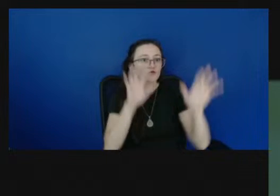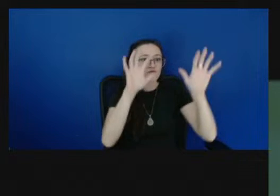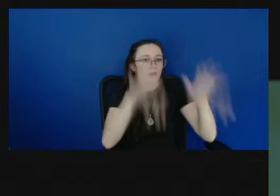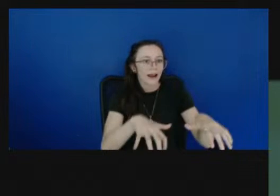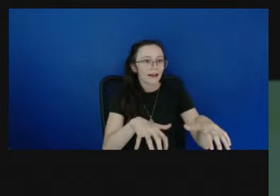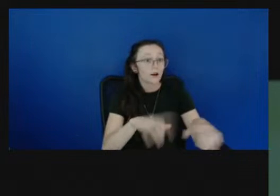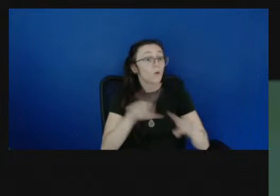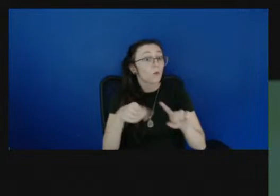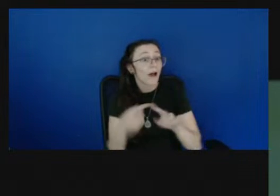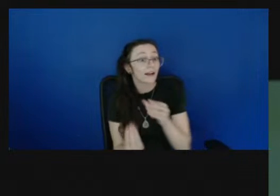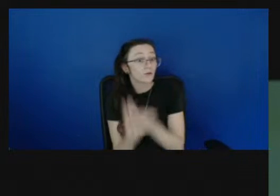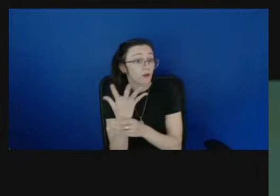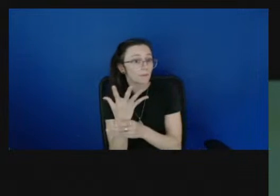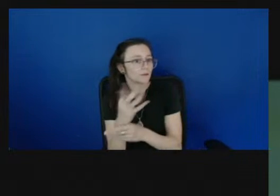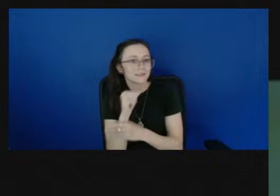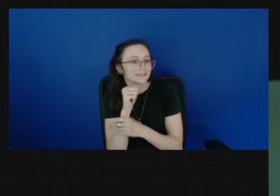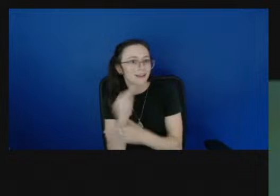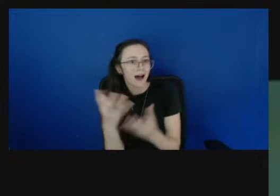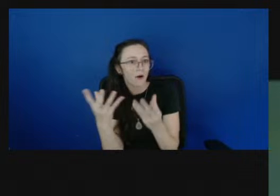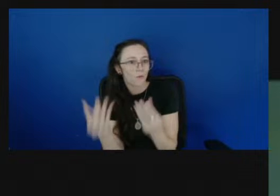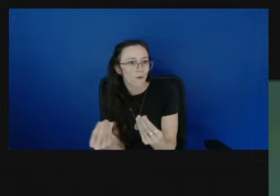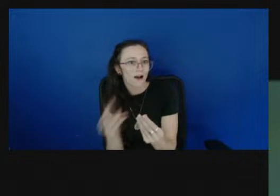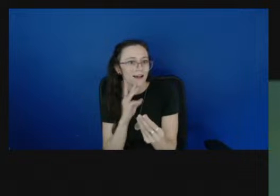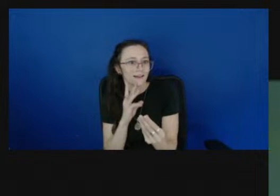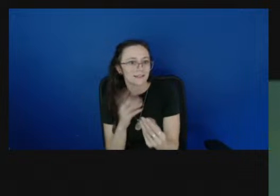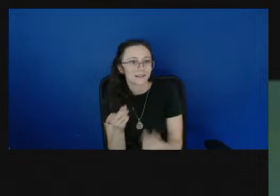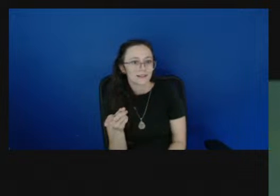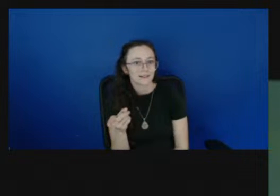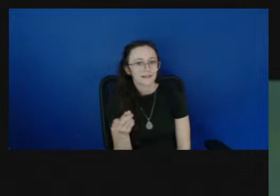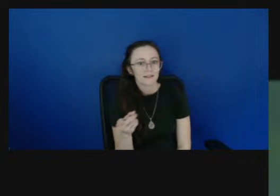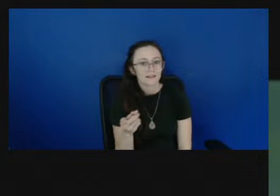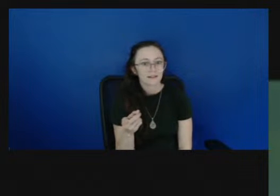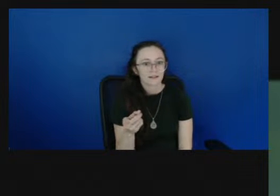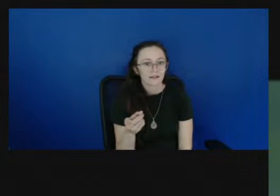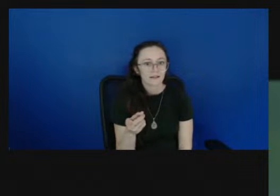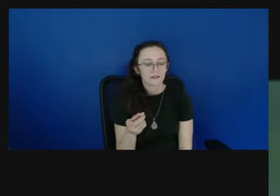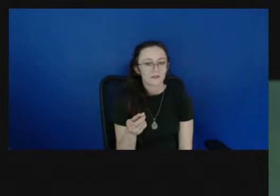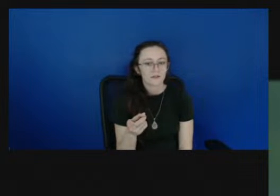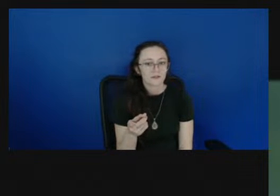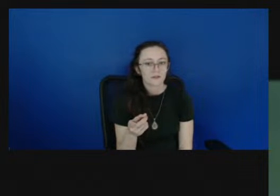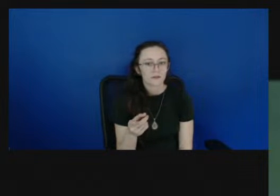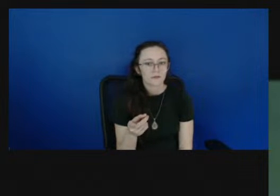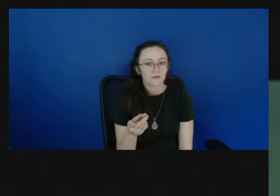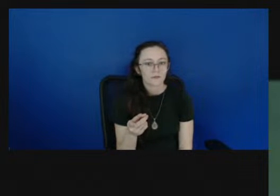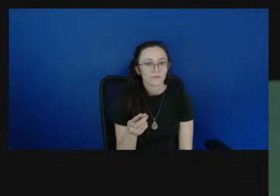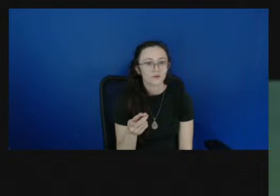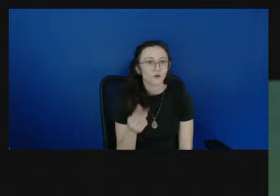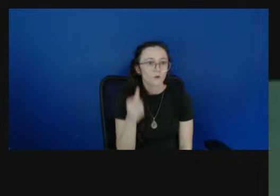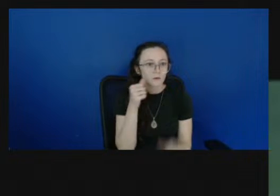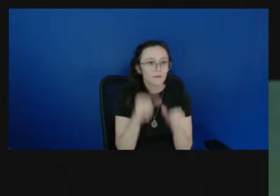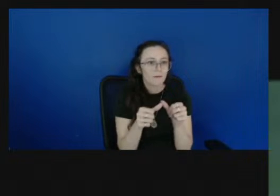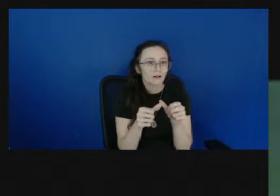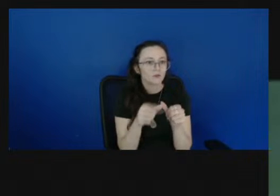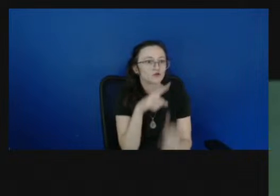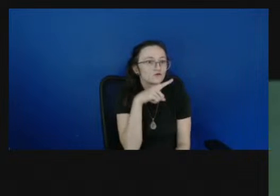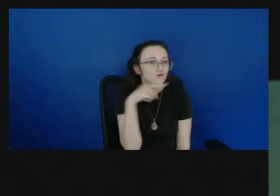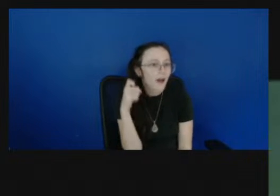ash trickling down the creases in Stern's pants? It was dry, wasn't